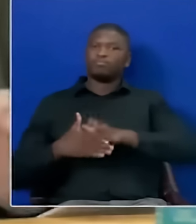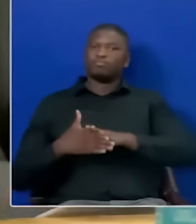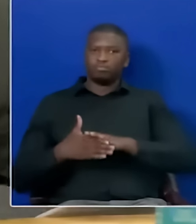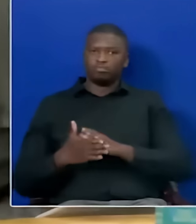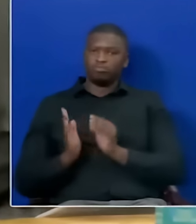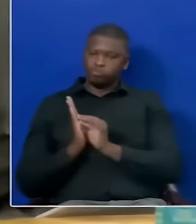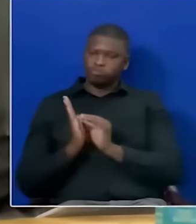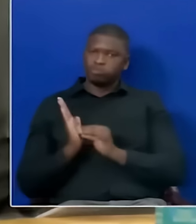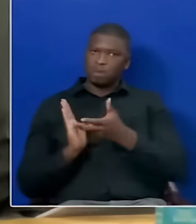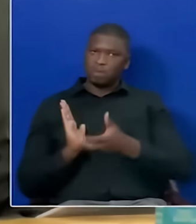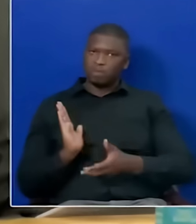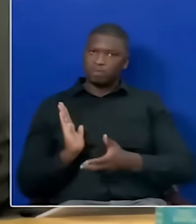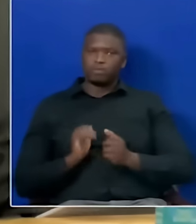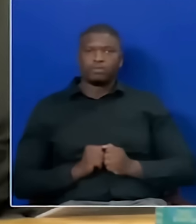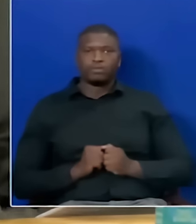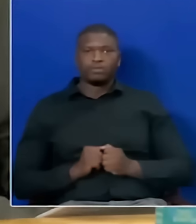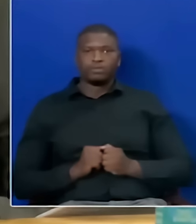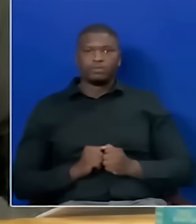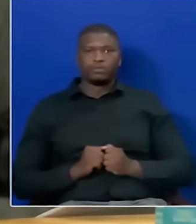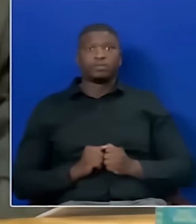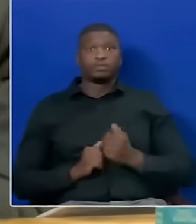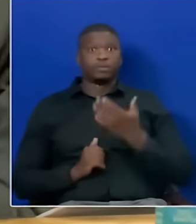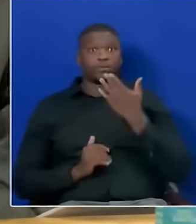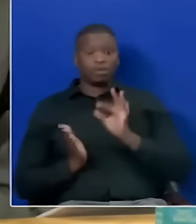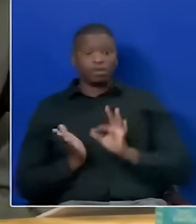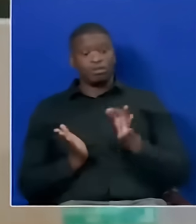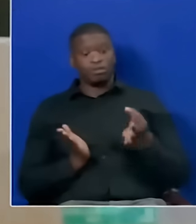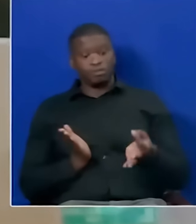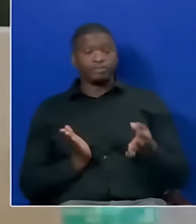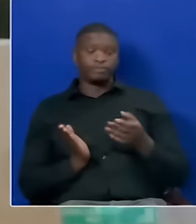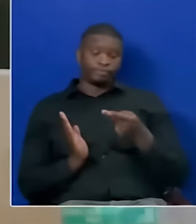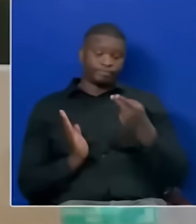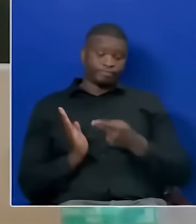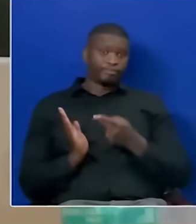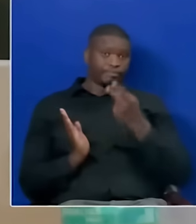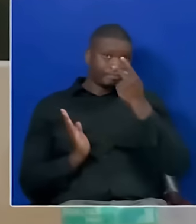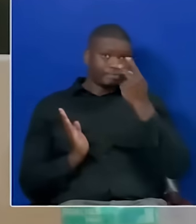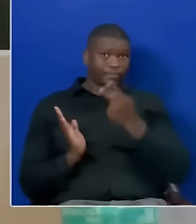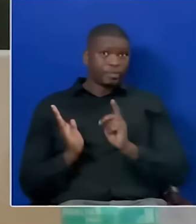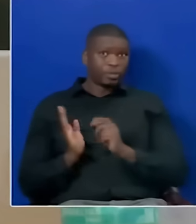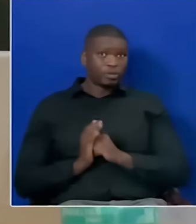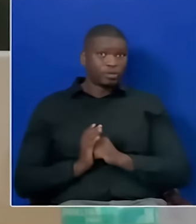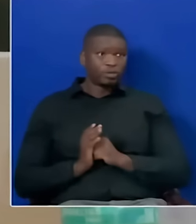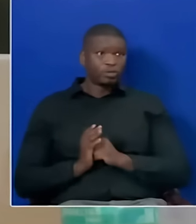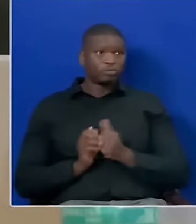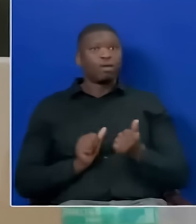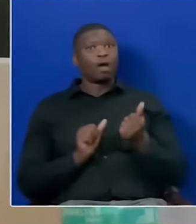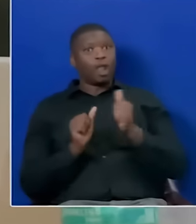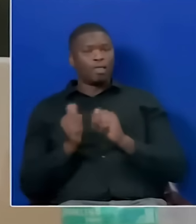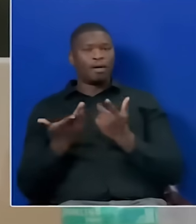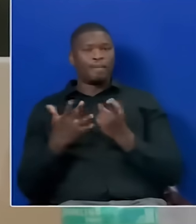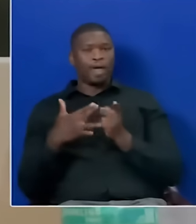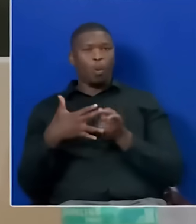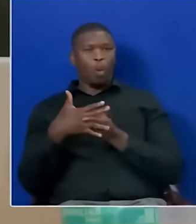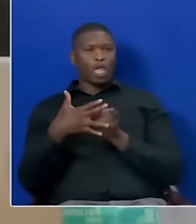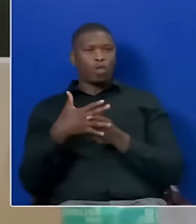And then if we go over the page? When you go over the page, it's another window that you open on the system. It gives